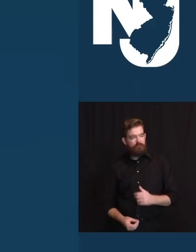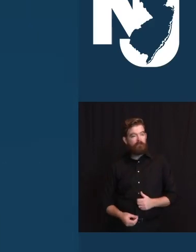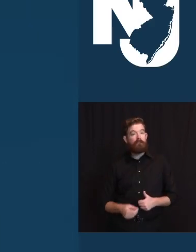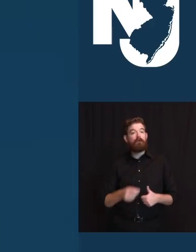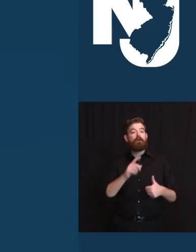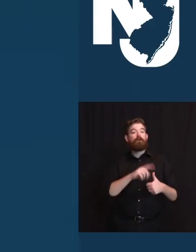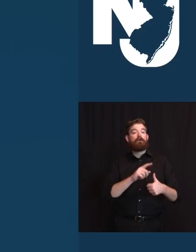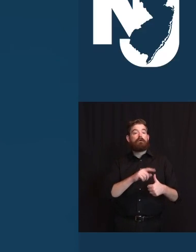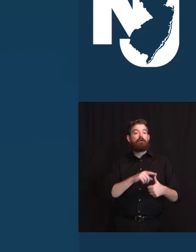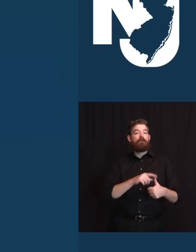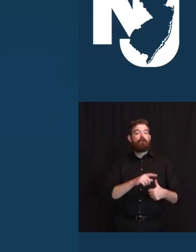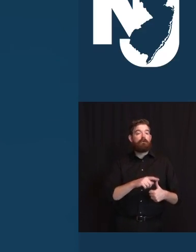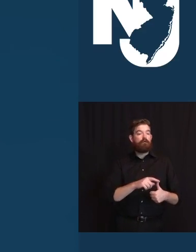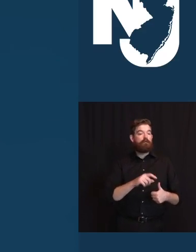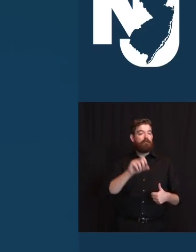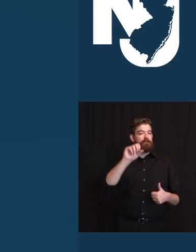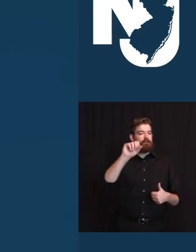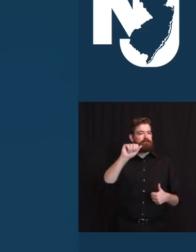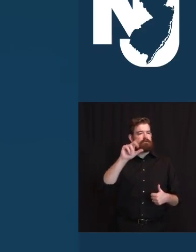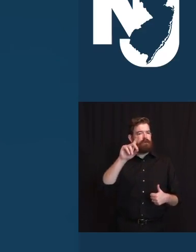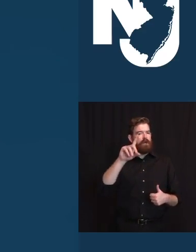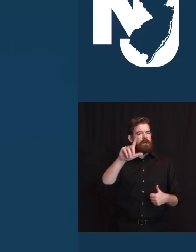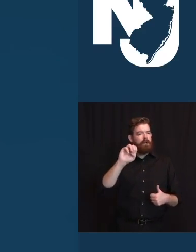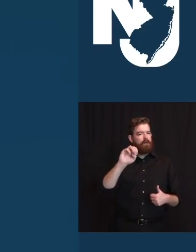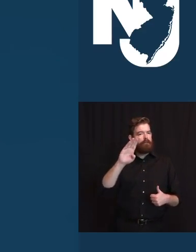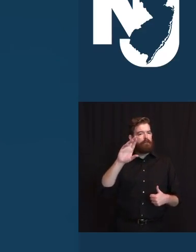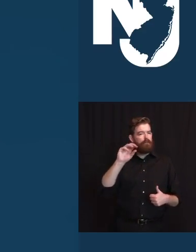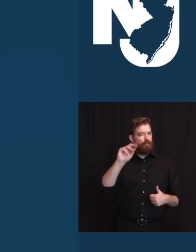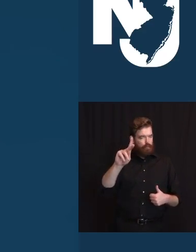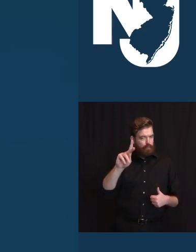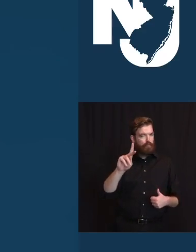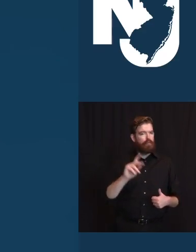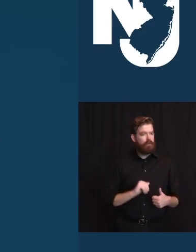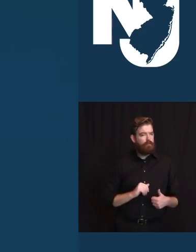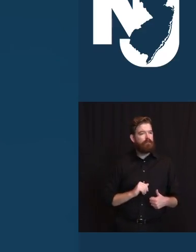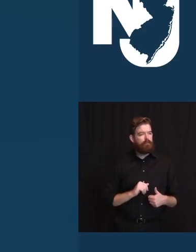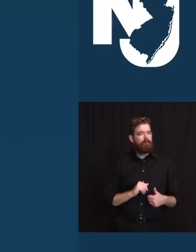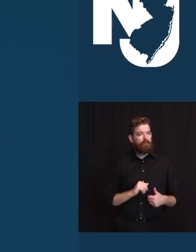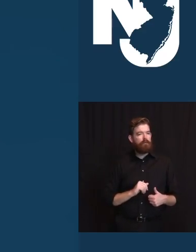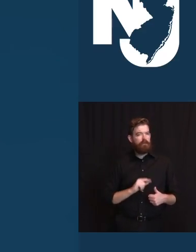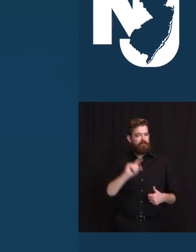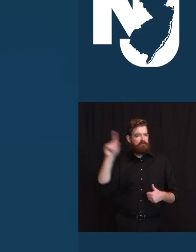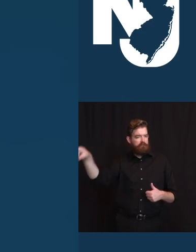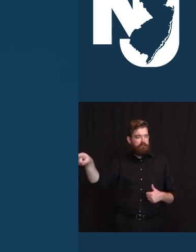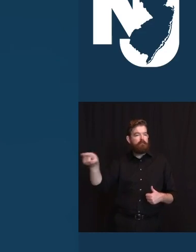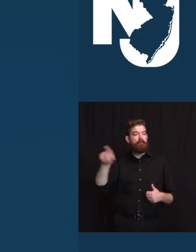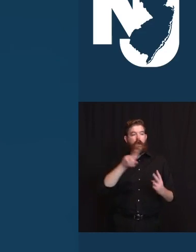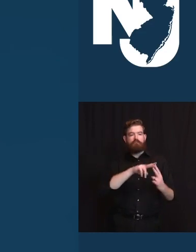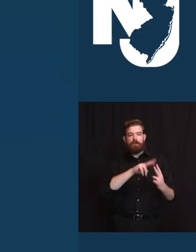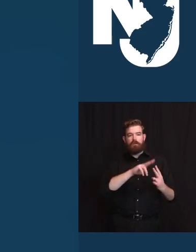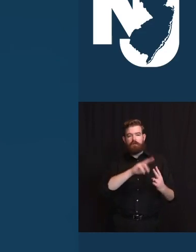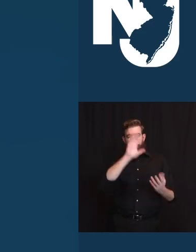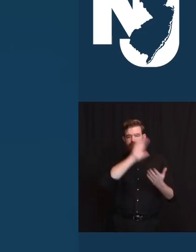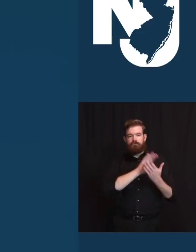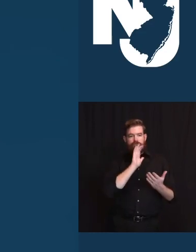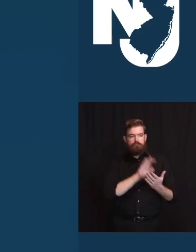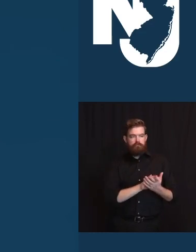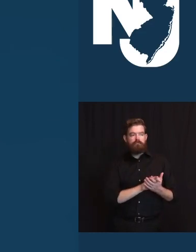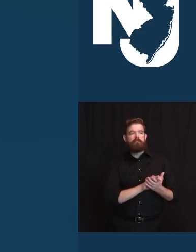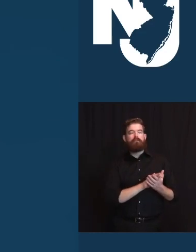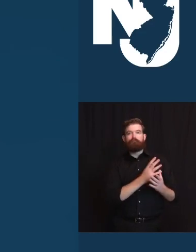in Bergen County. And again, this is another husband and wife and 2 fatalities in one family. We